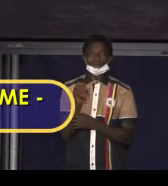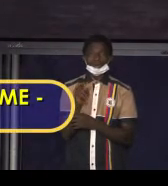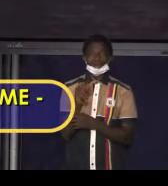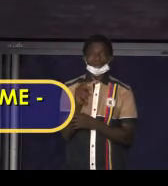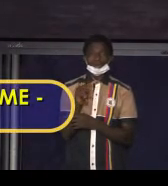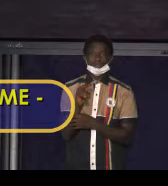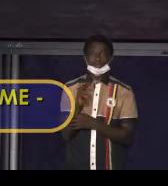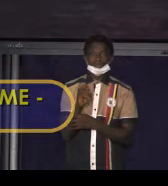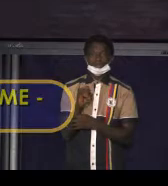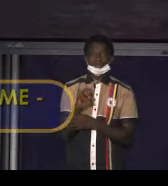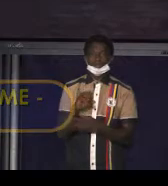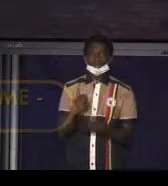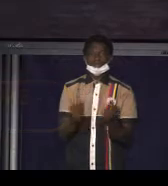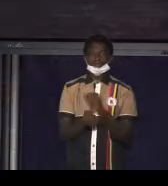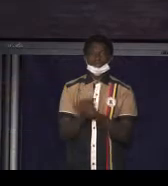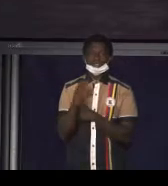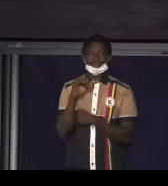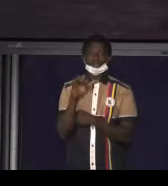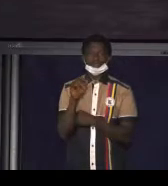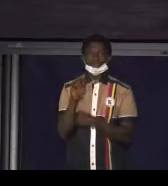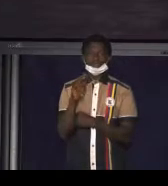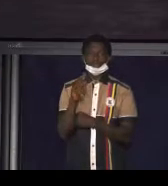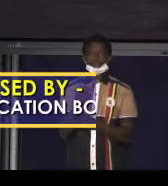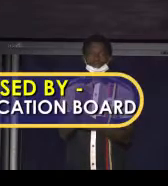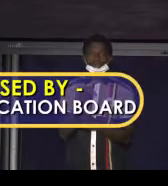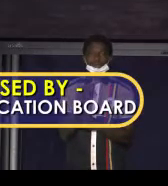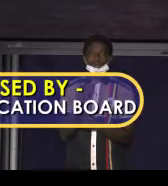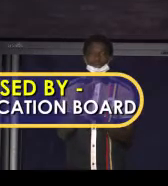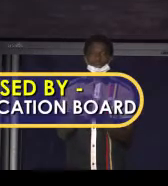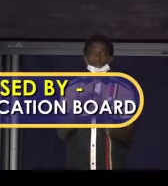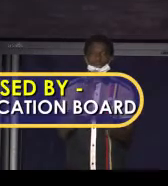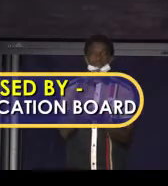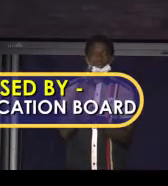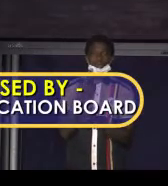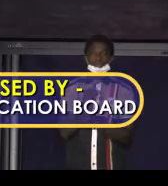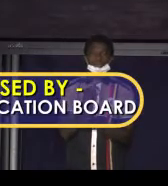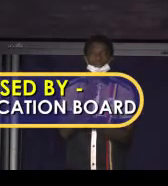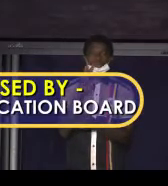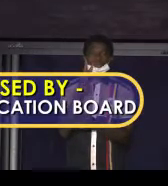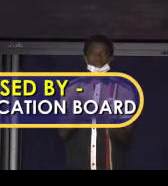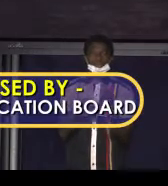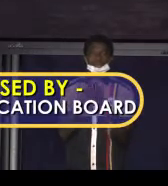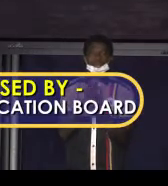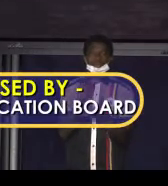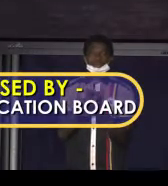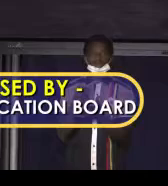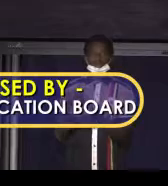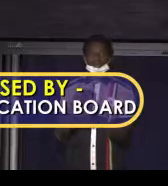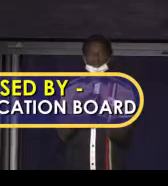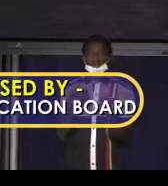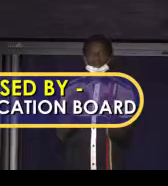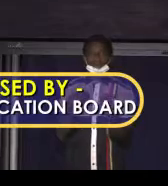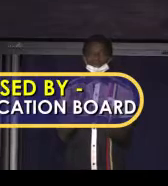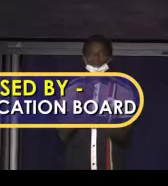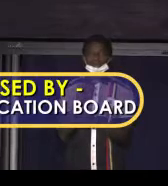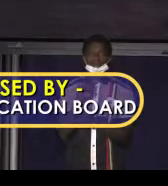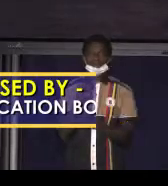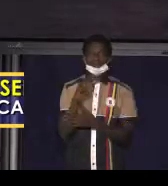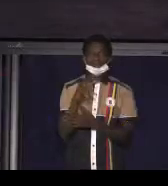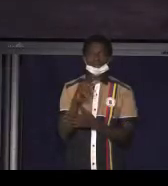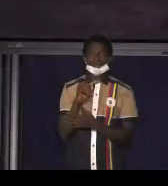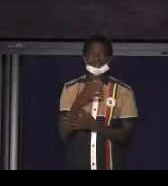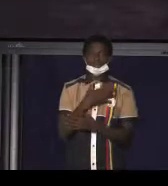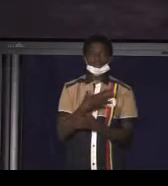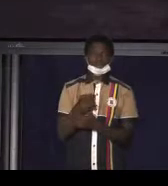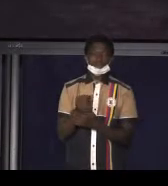that. These are the two types of electric current that we have: direct current and alternating